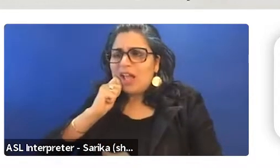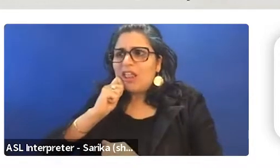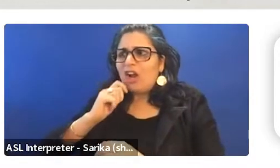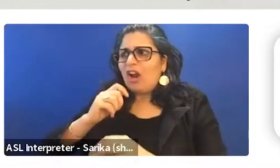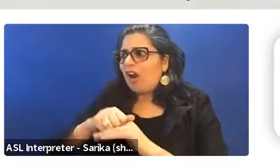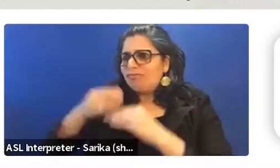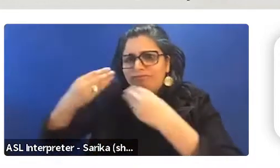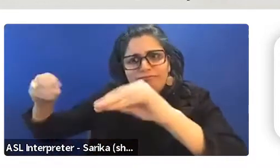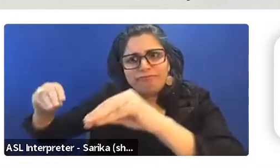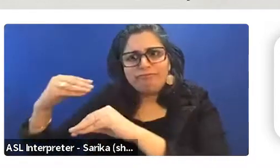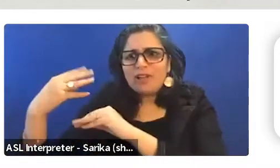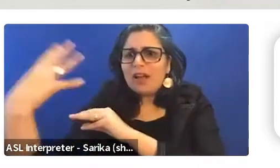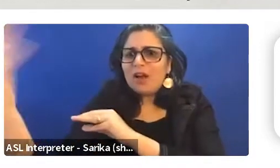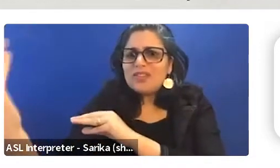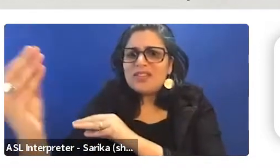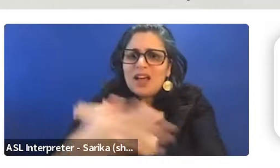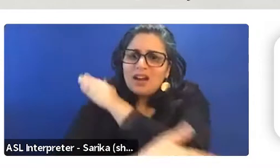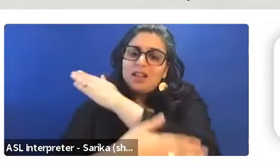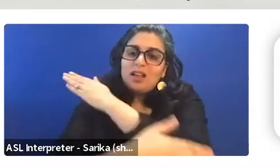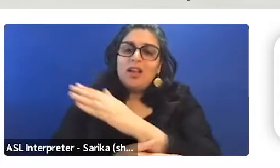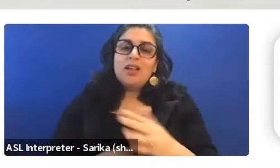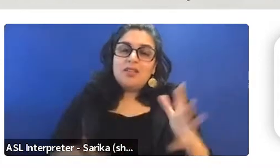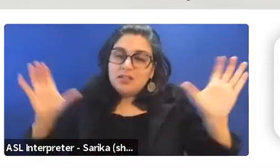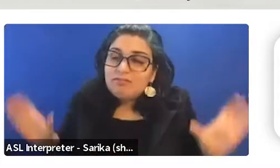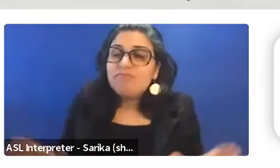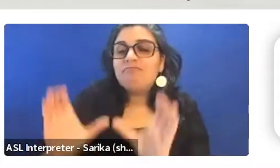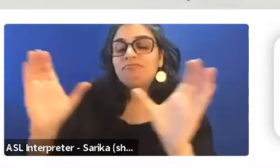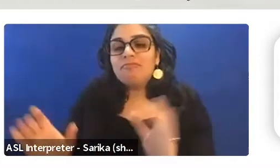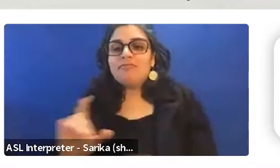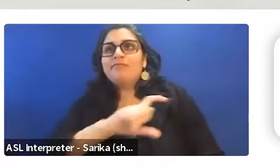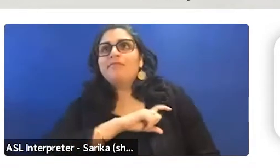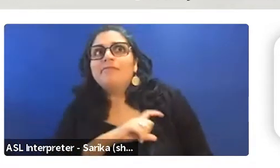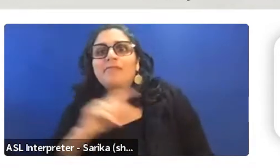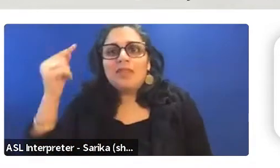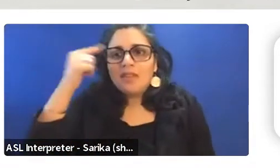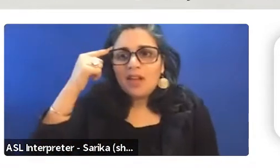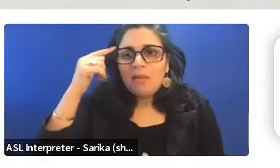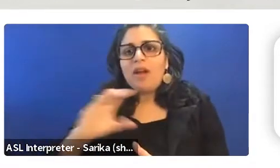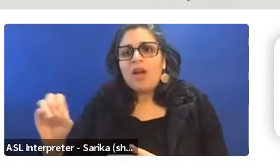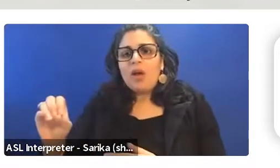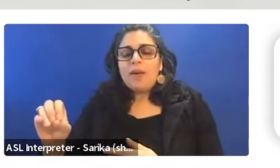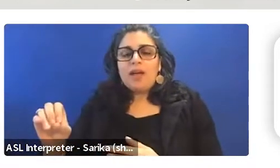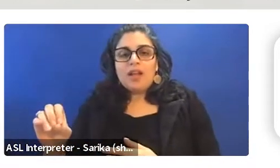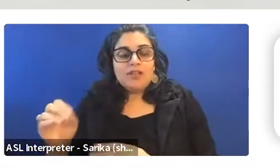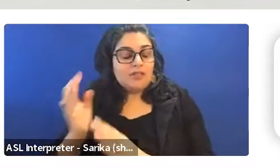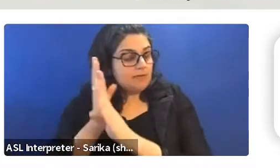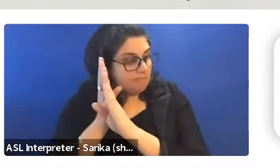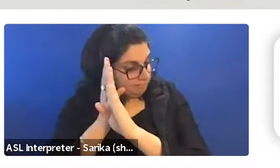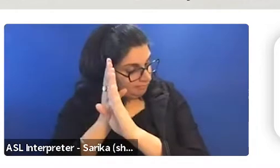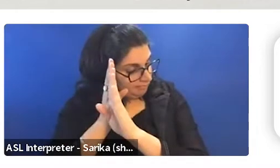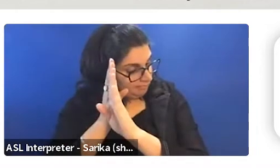kind of like pushes politicians, law enforcement agencies, governments, and companies to turn a blind eye to